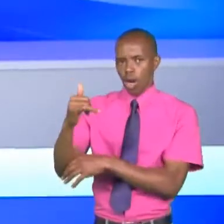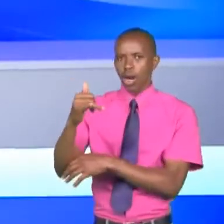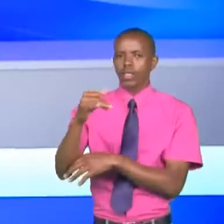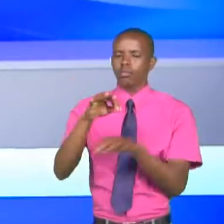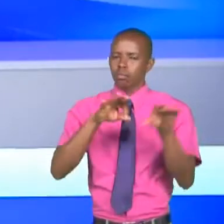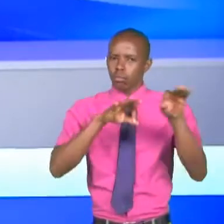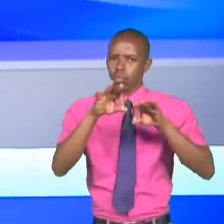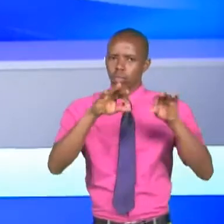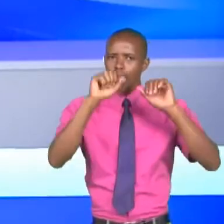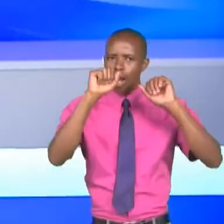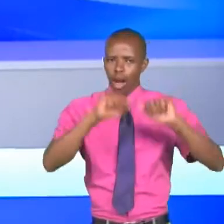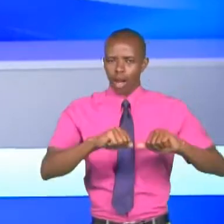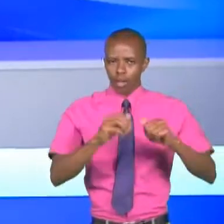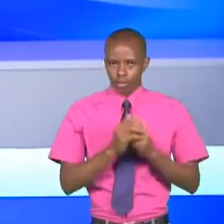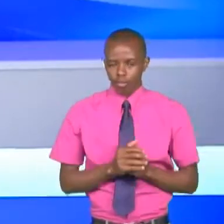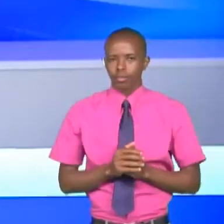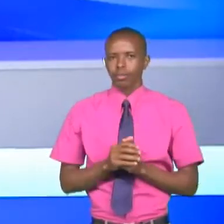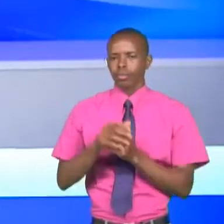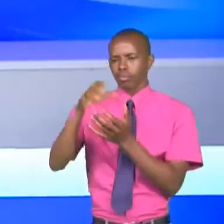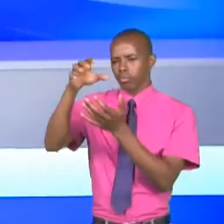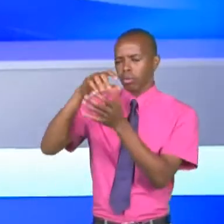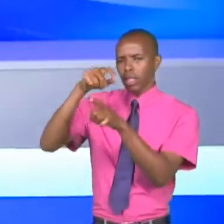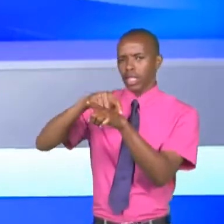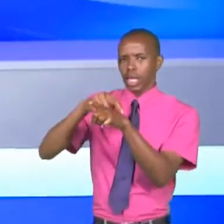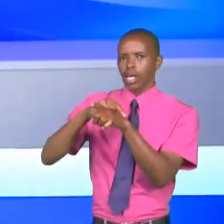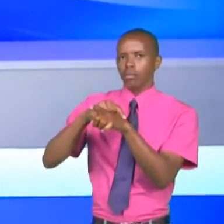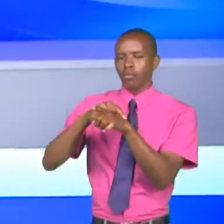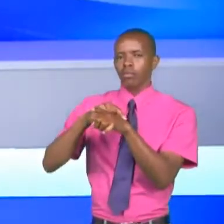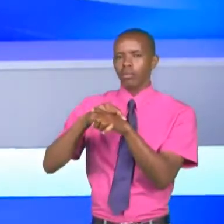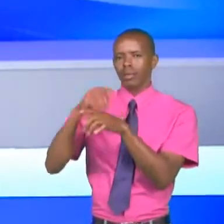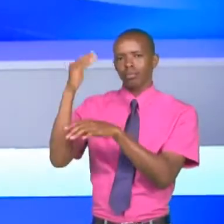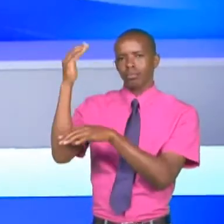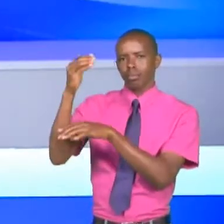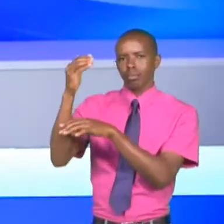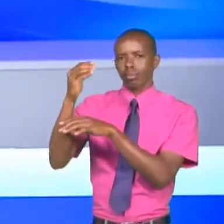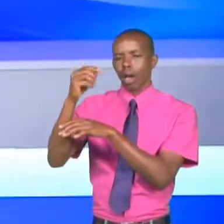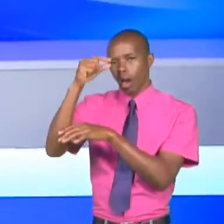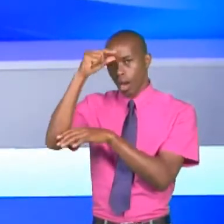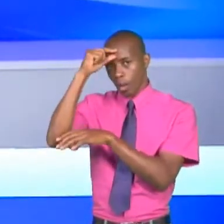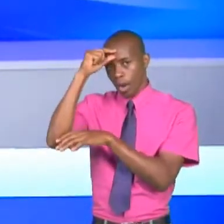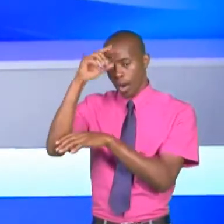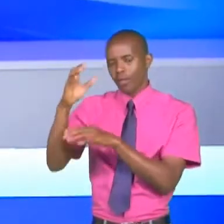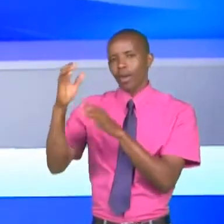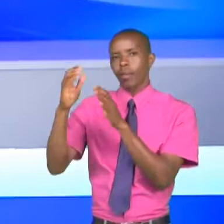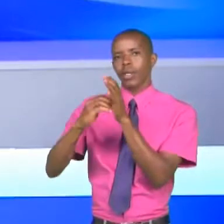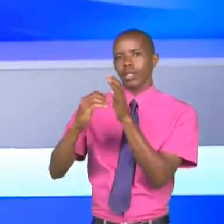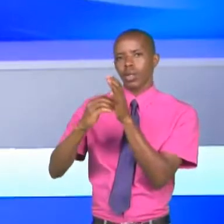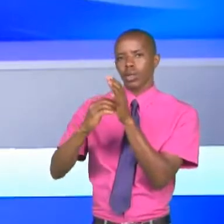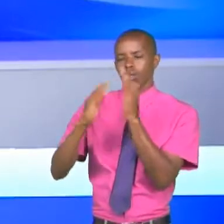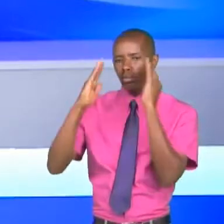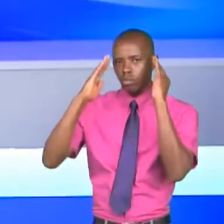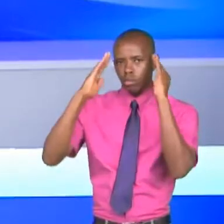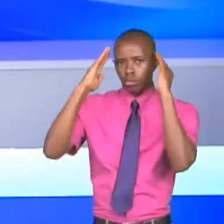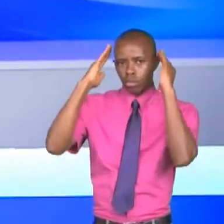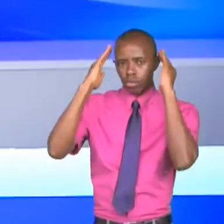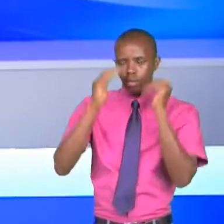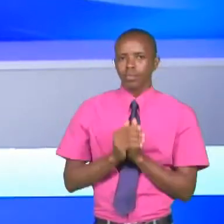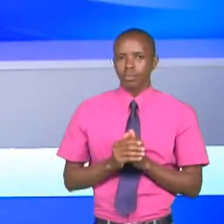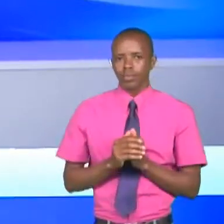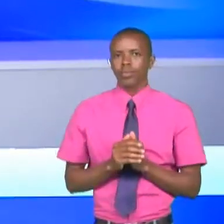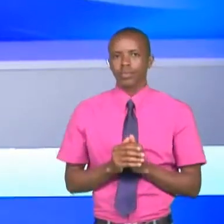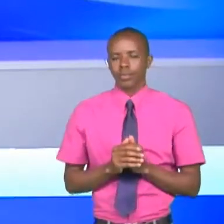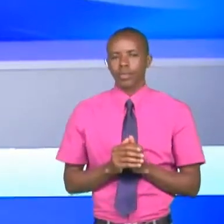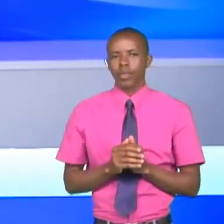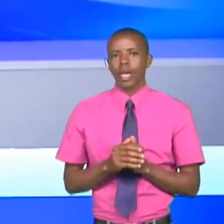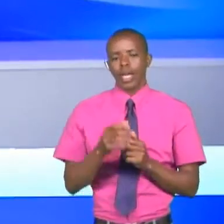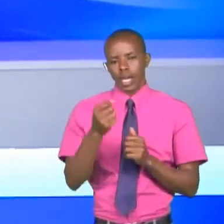in pictures why I laughed during that story about Machakos Governor Alfred Mutua. Kiongozi Paul Bet, kama kawaida, dawa